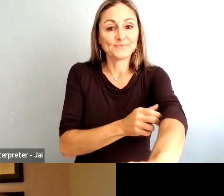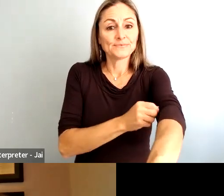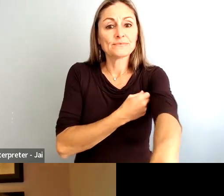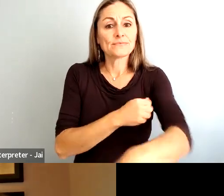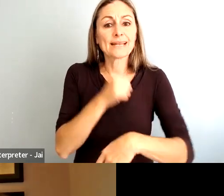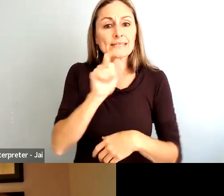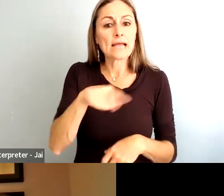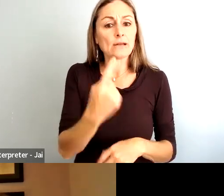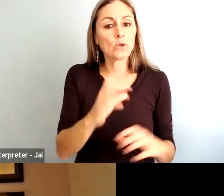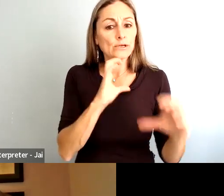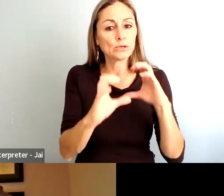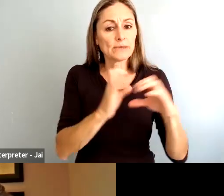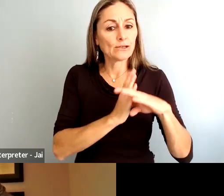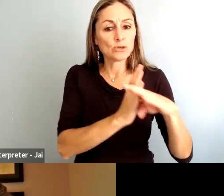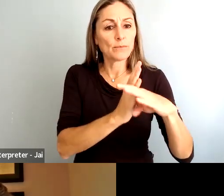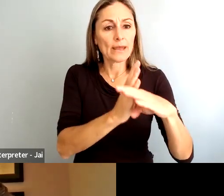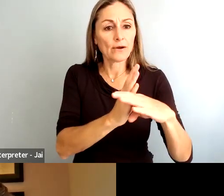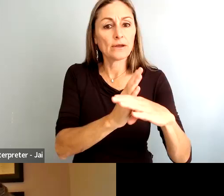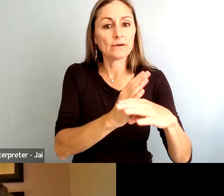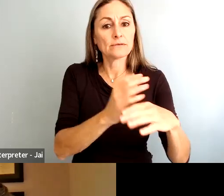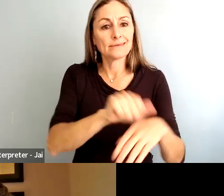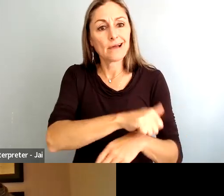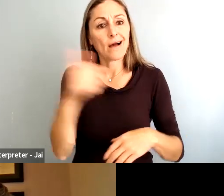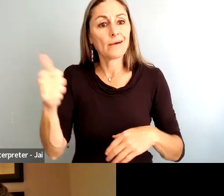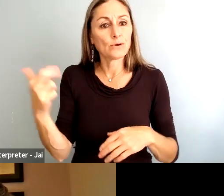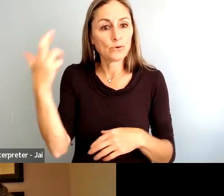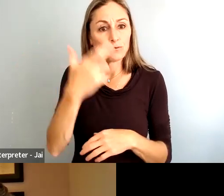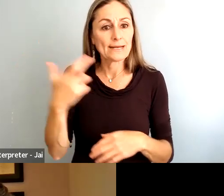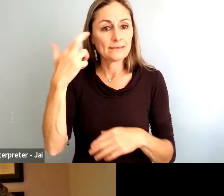the communication barriers. But